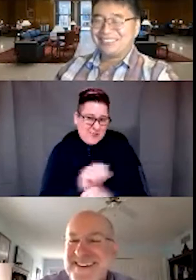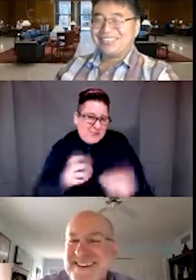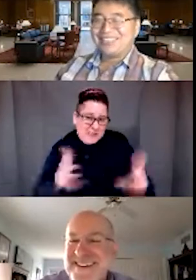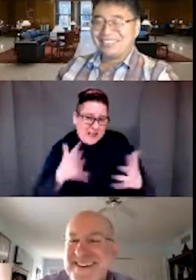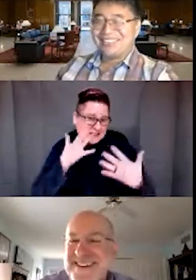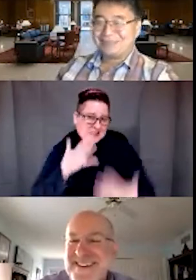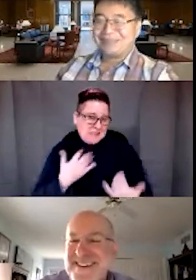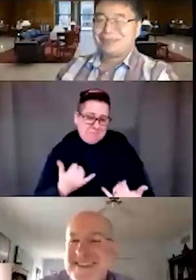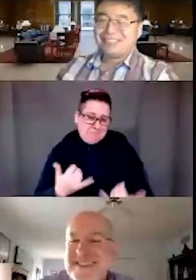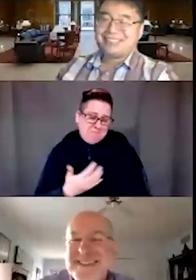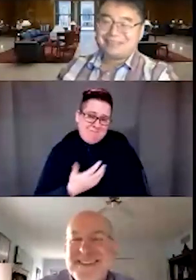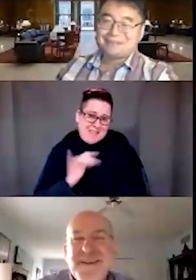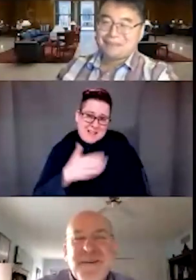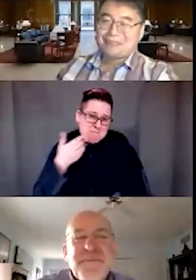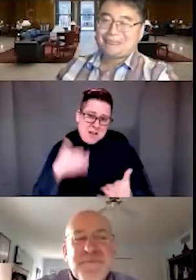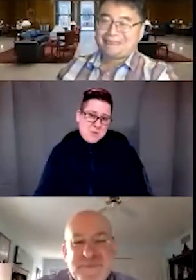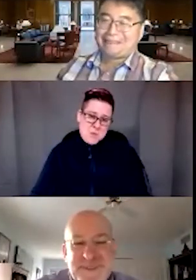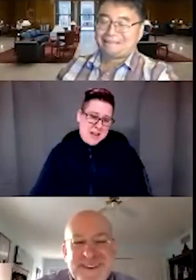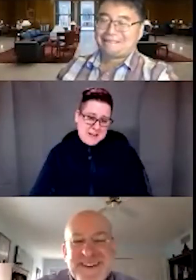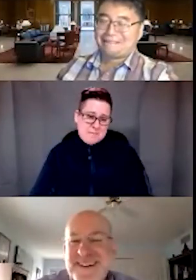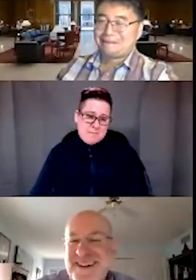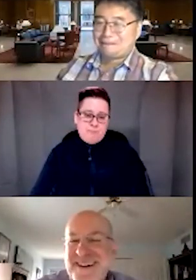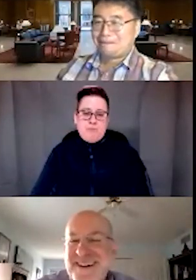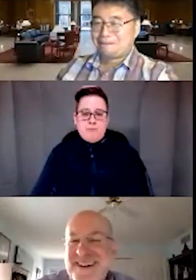unfortunately, right? That's the best way.